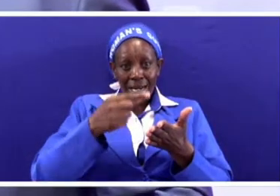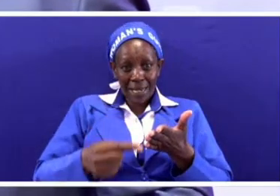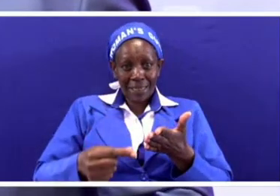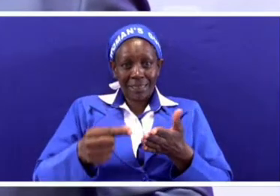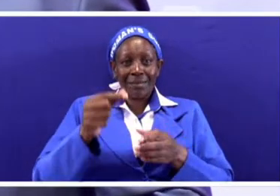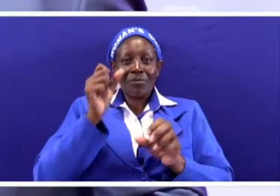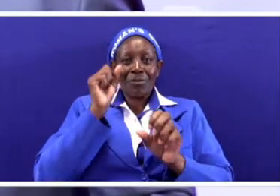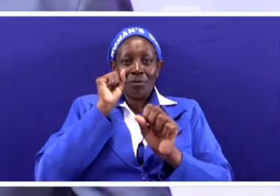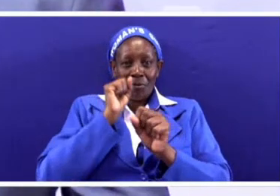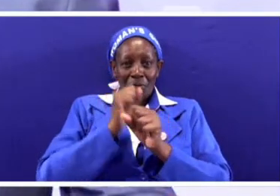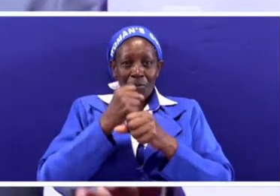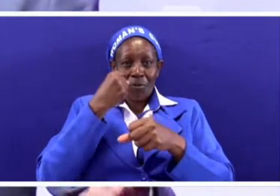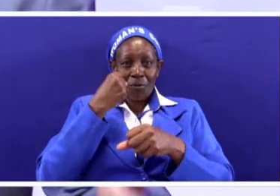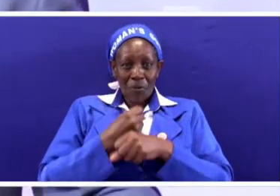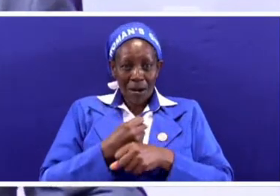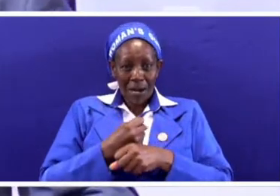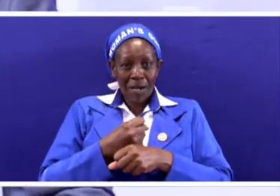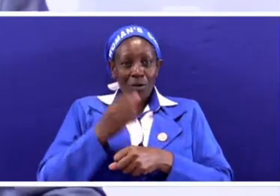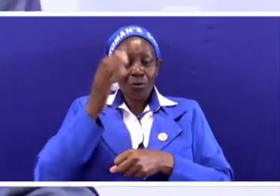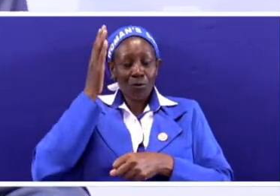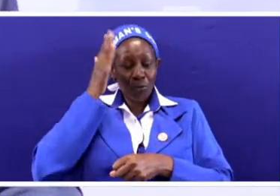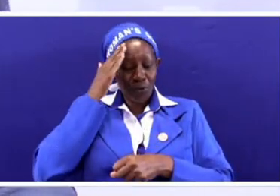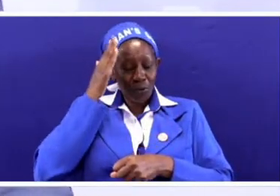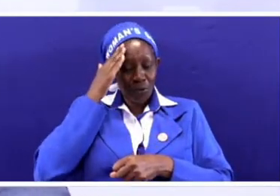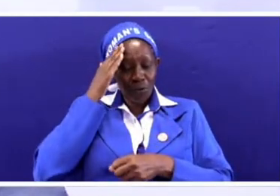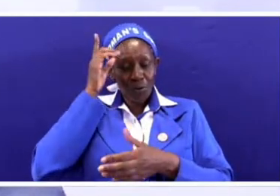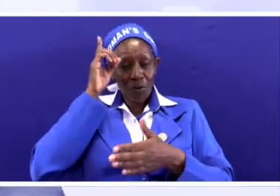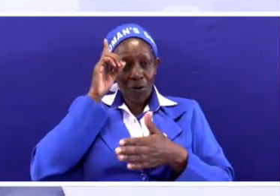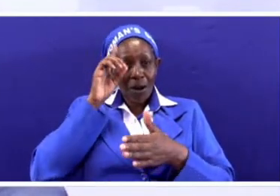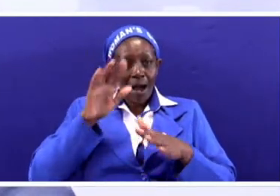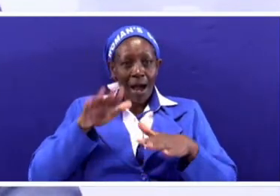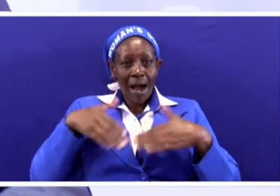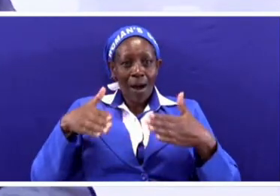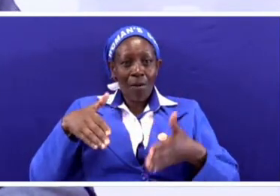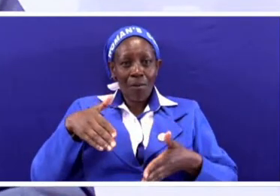are able to do when we give them high platforms.